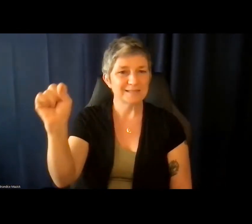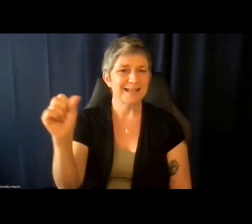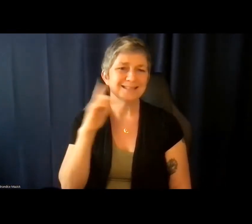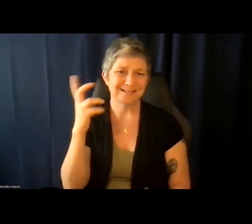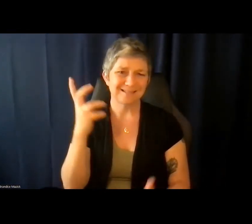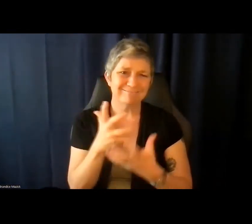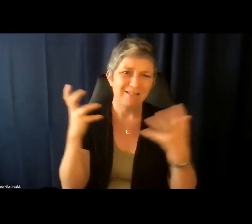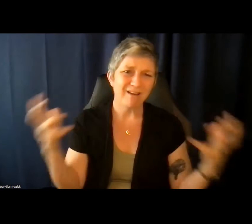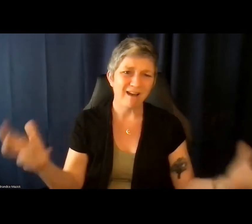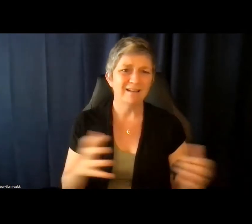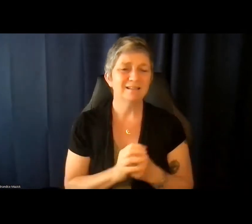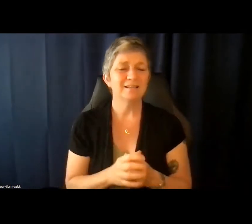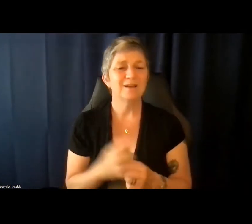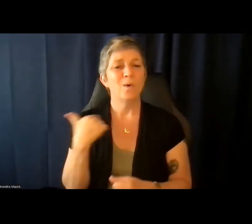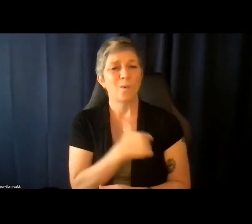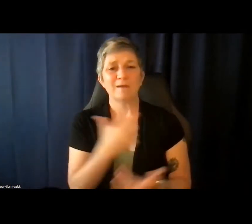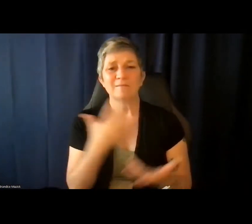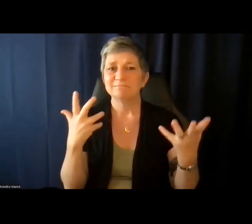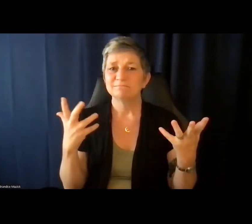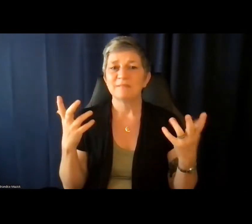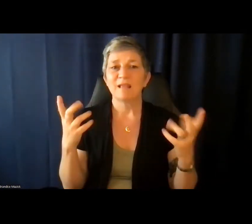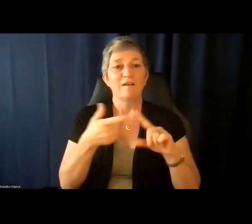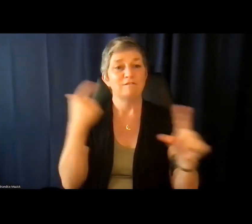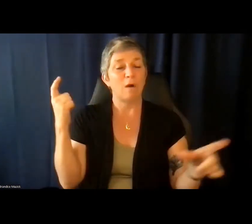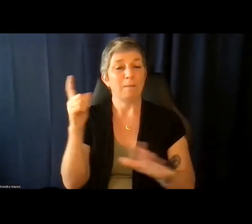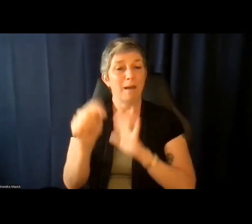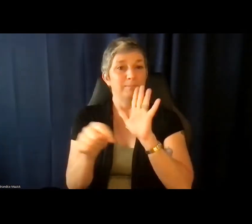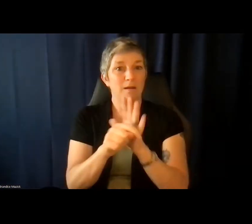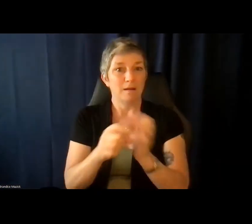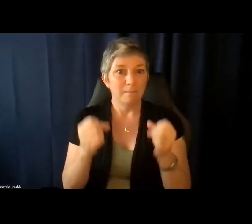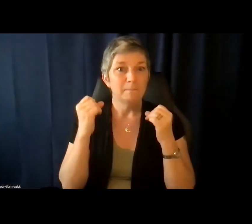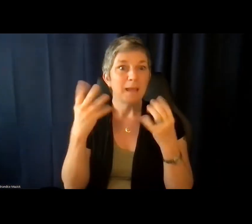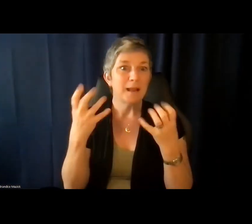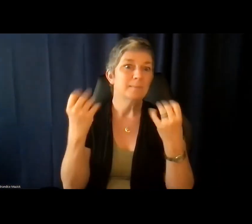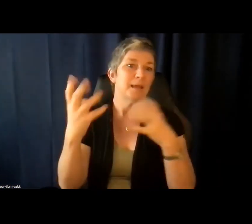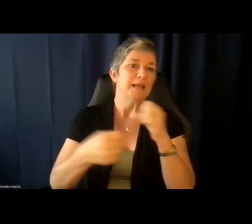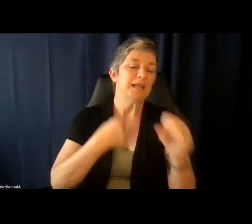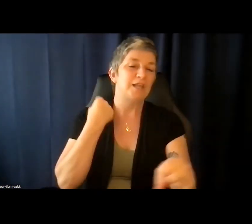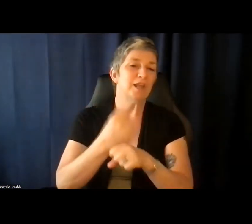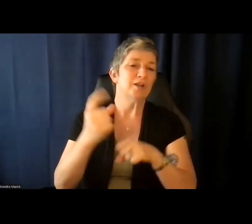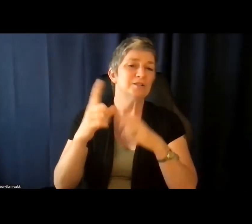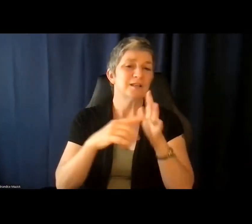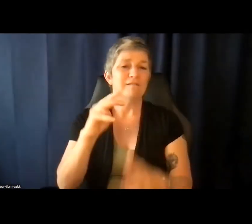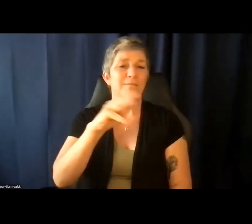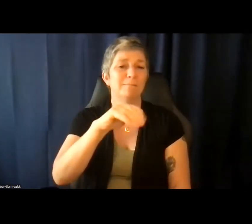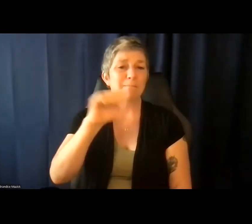have we're coming out of a period of many decades of mass incarceration